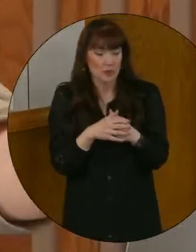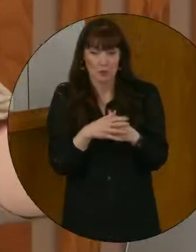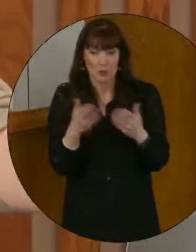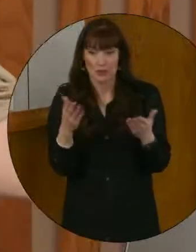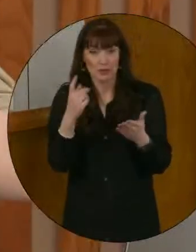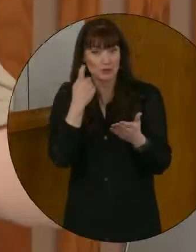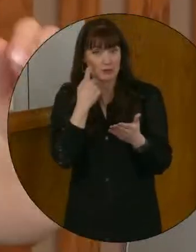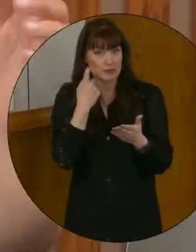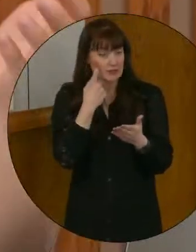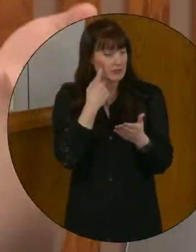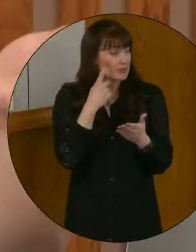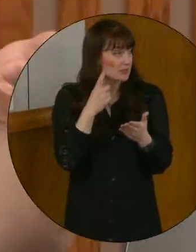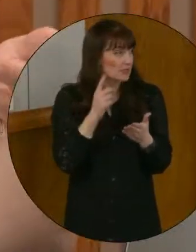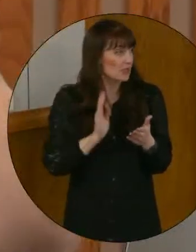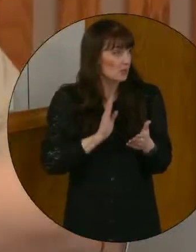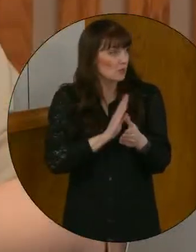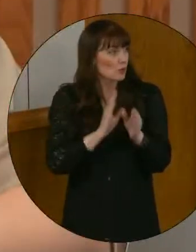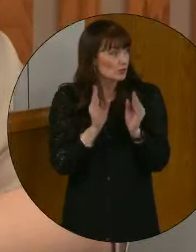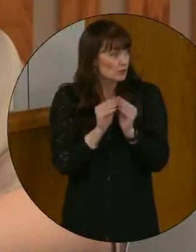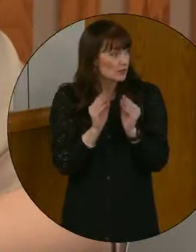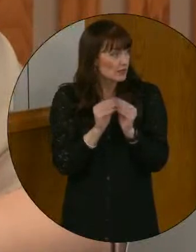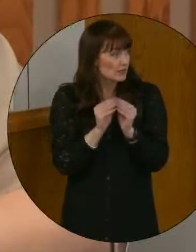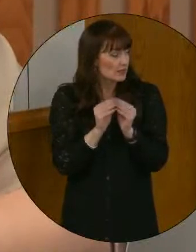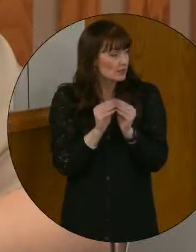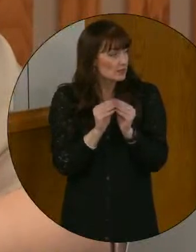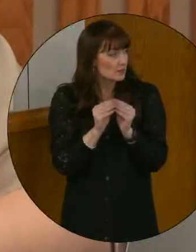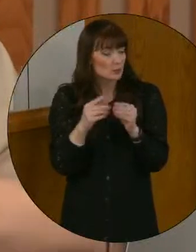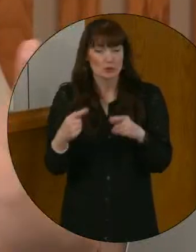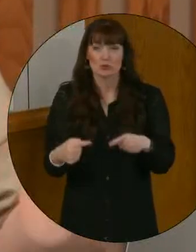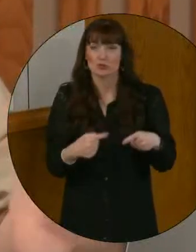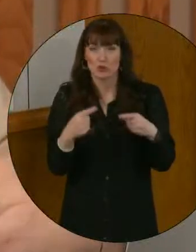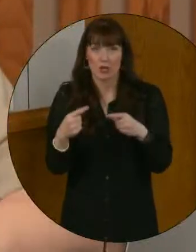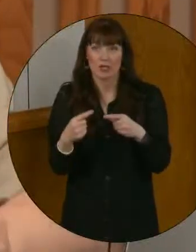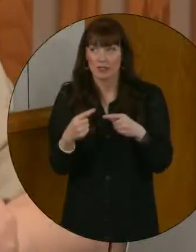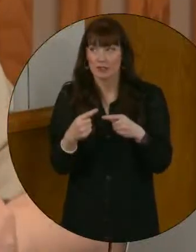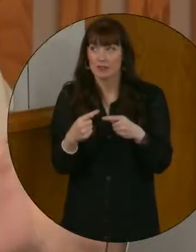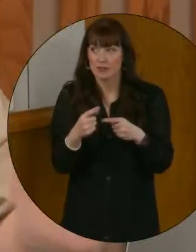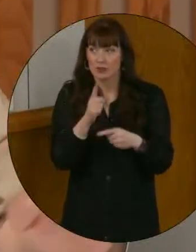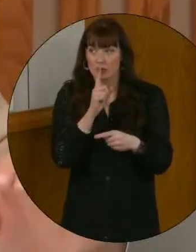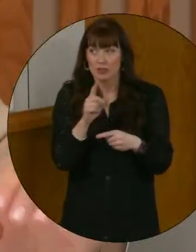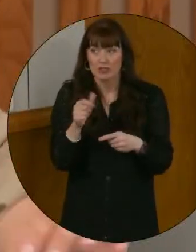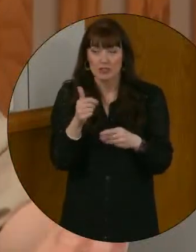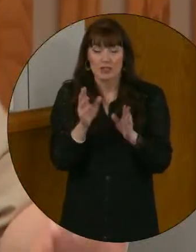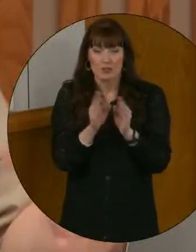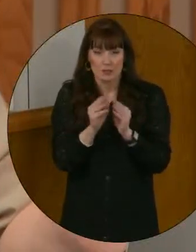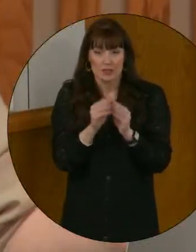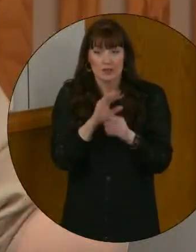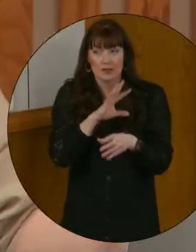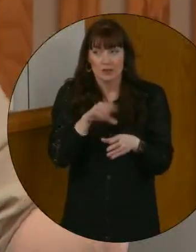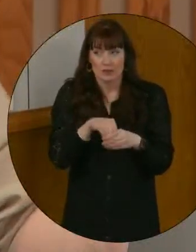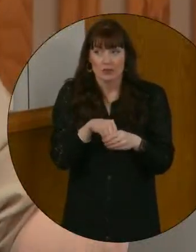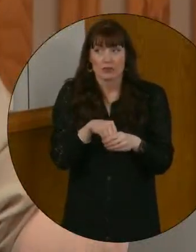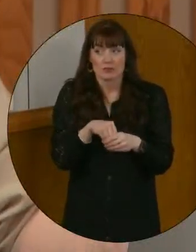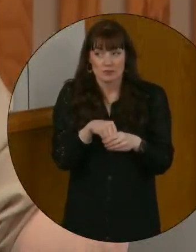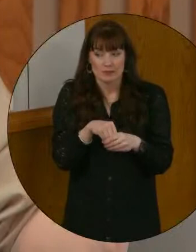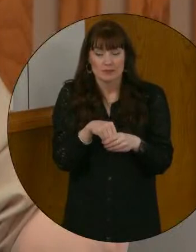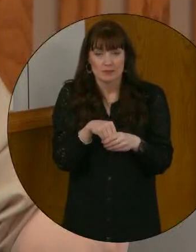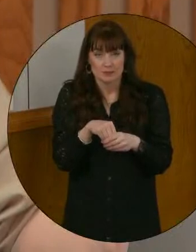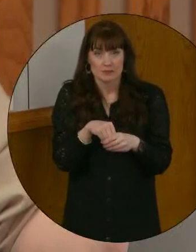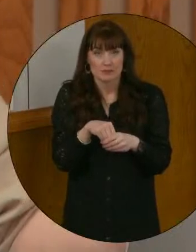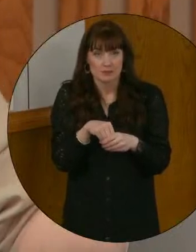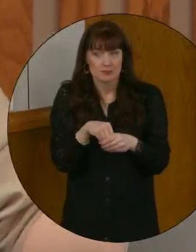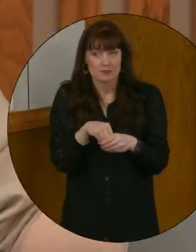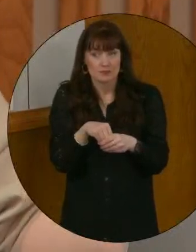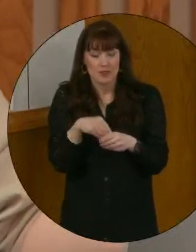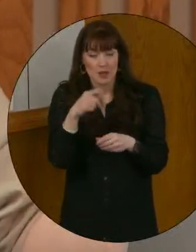it recently at one of our board meetings, we are struggling. Actually, that was another meeting I was a part of, but